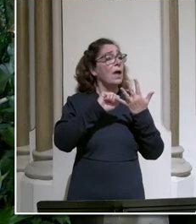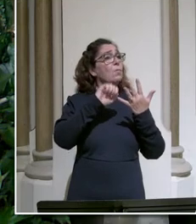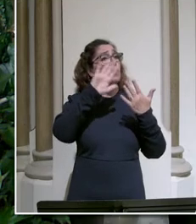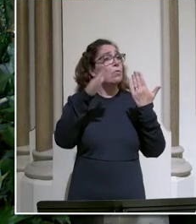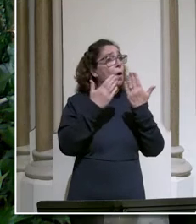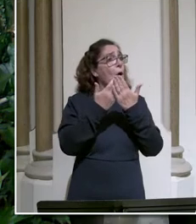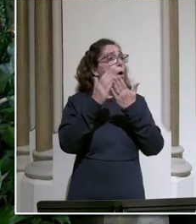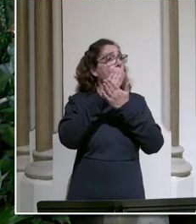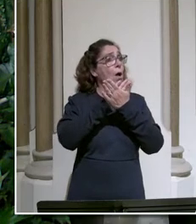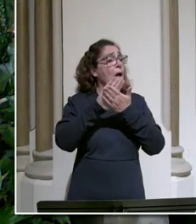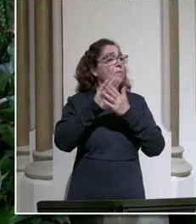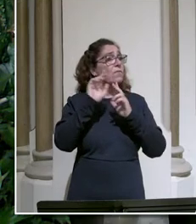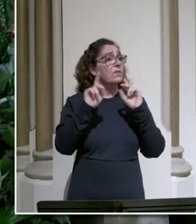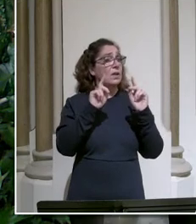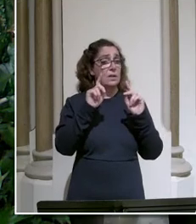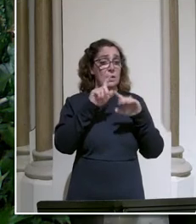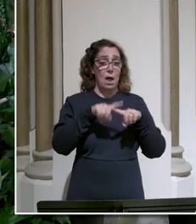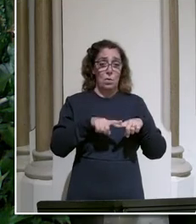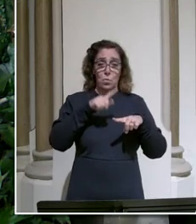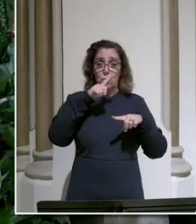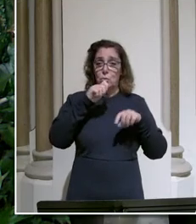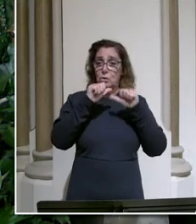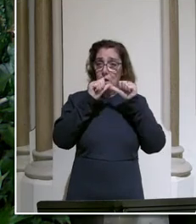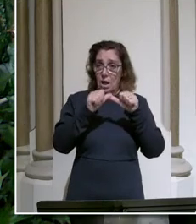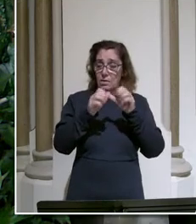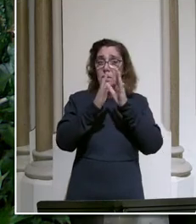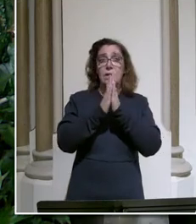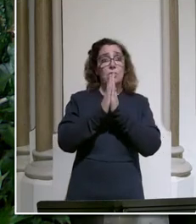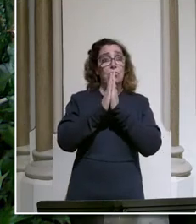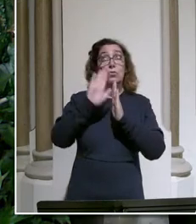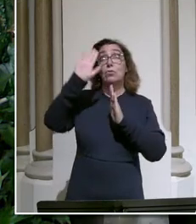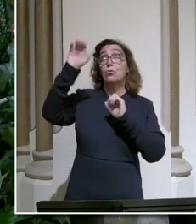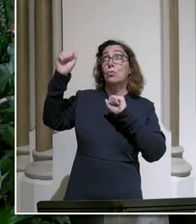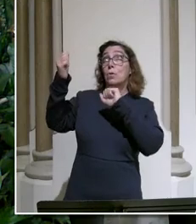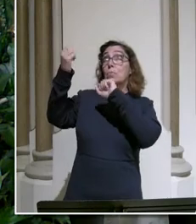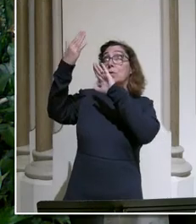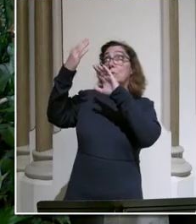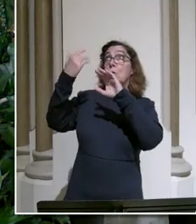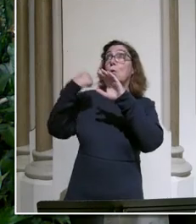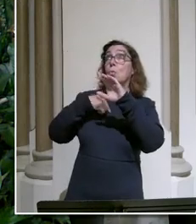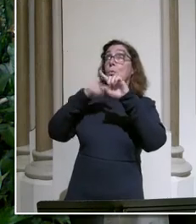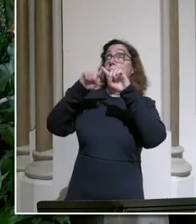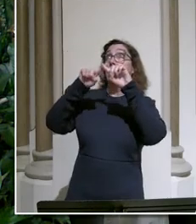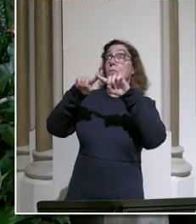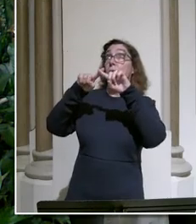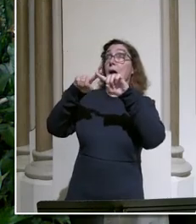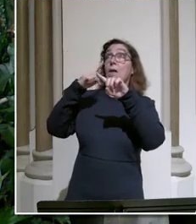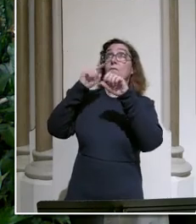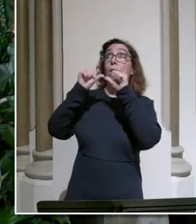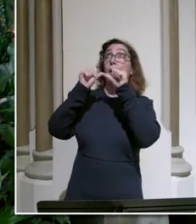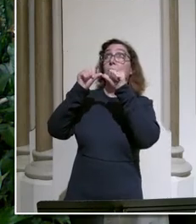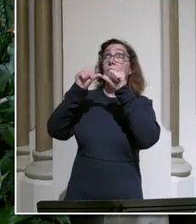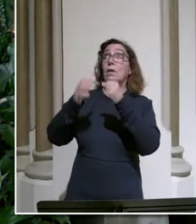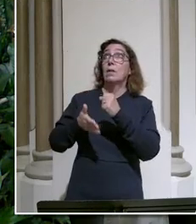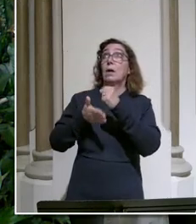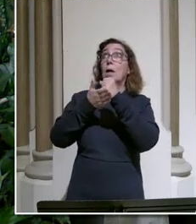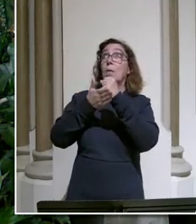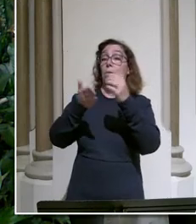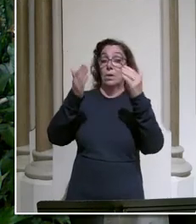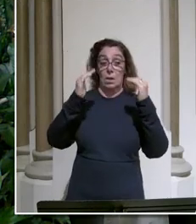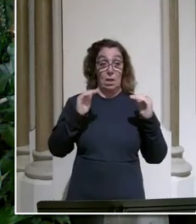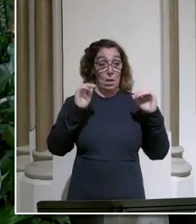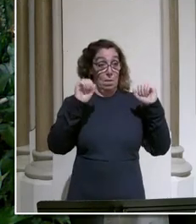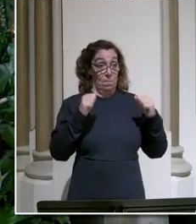all the saints on whose constant intercession in your presence we rely for unfailing help. May